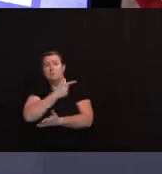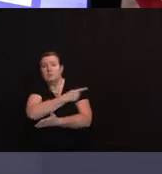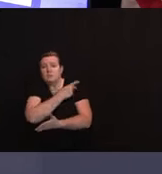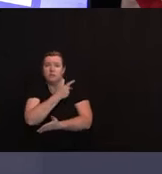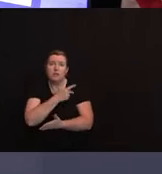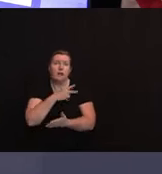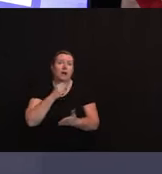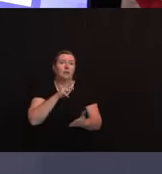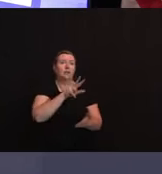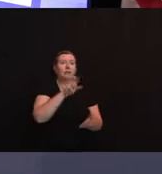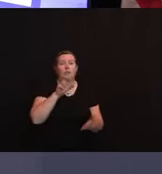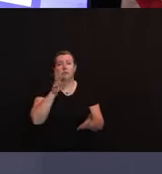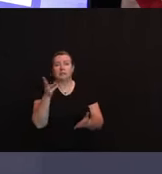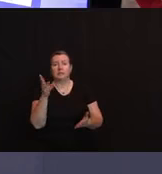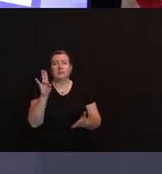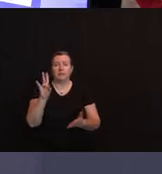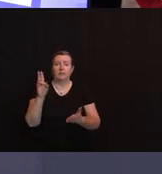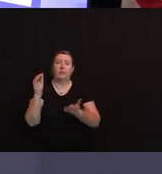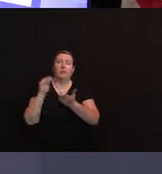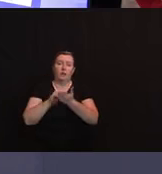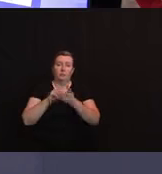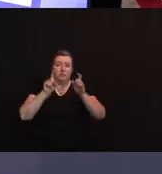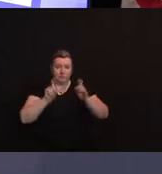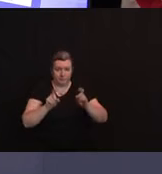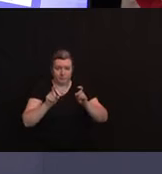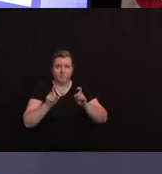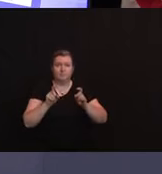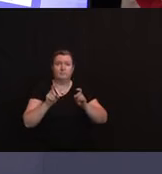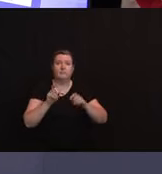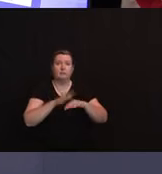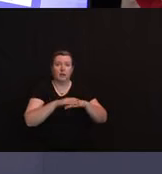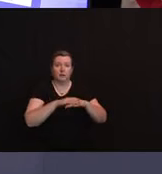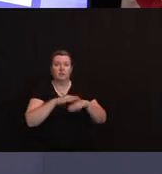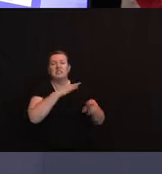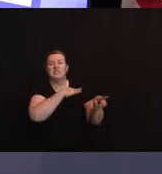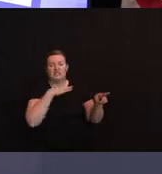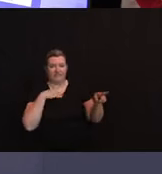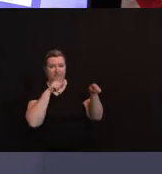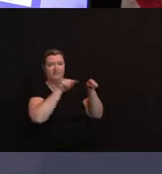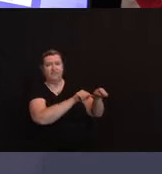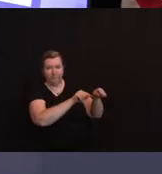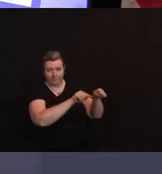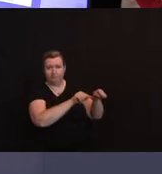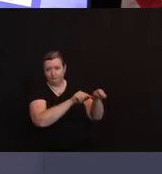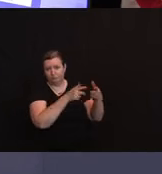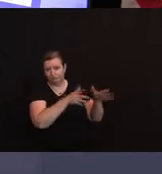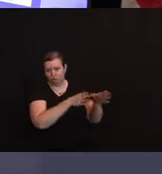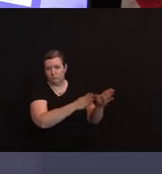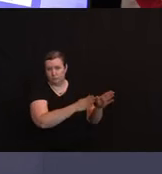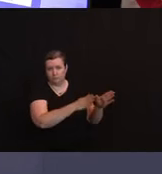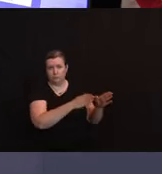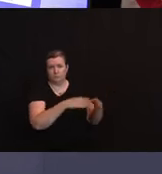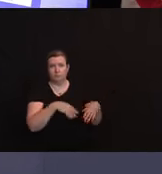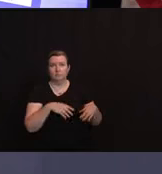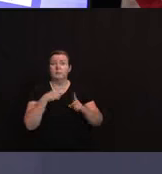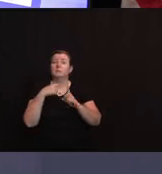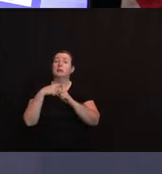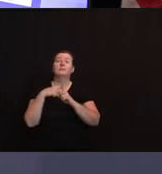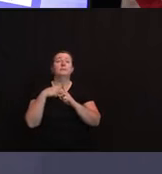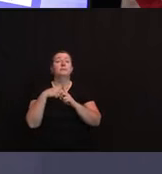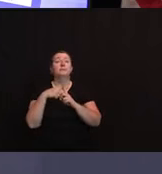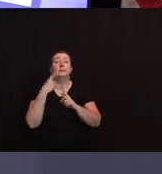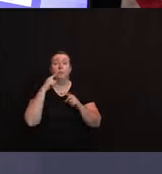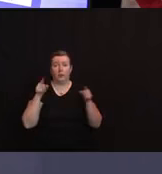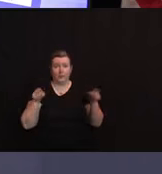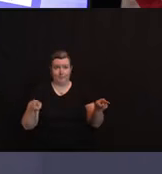367,000 tests have been completed on their staff. The positivity rate for long-term care